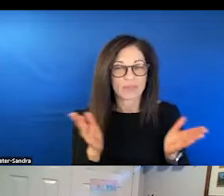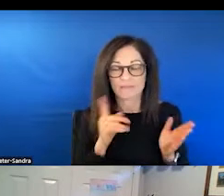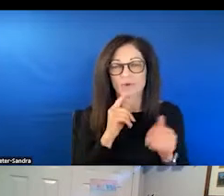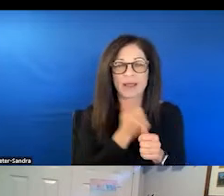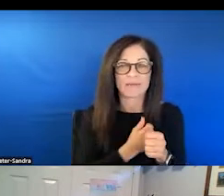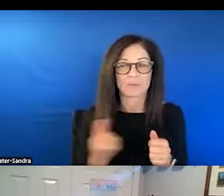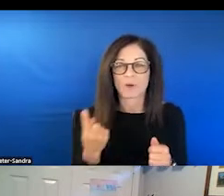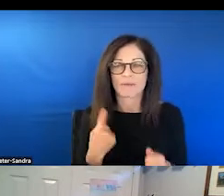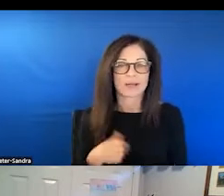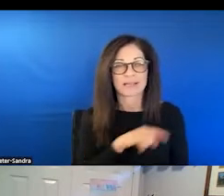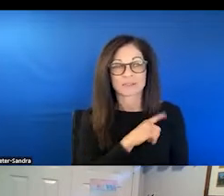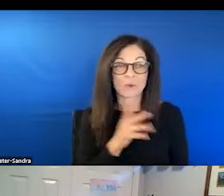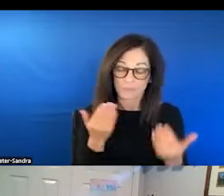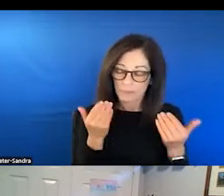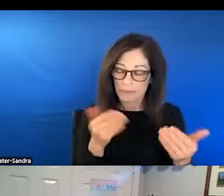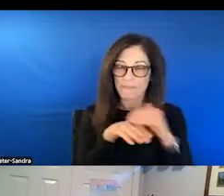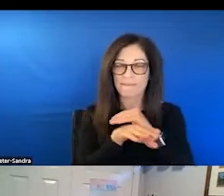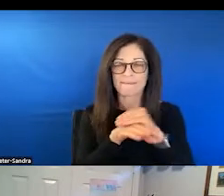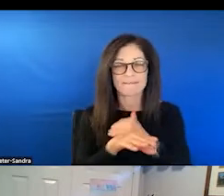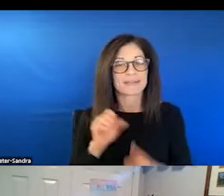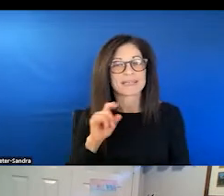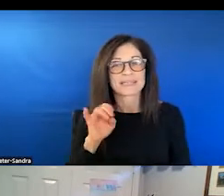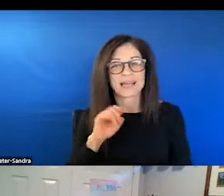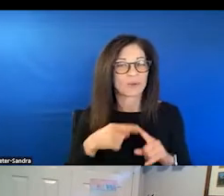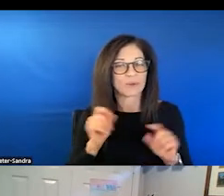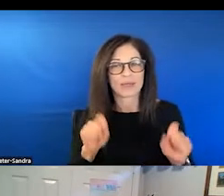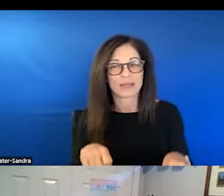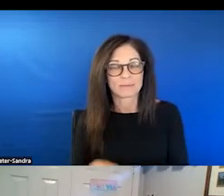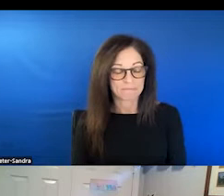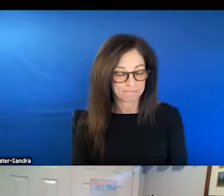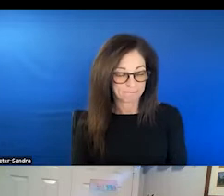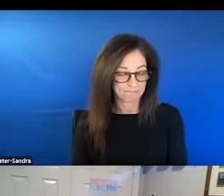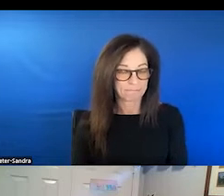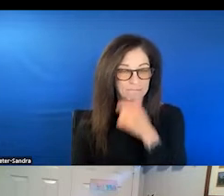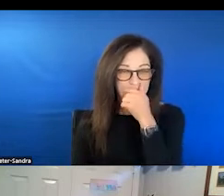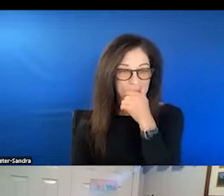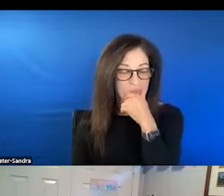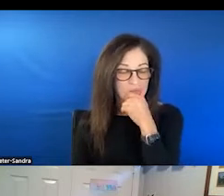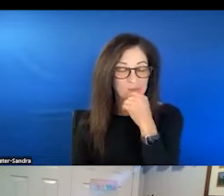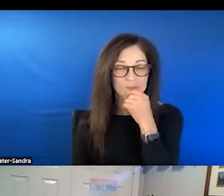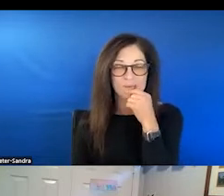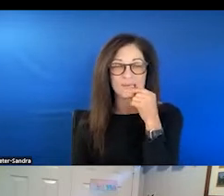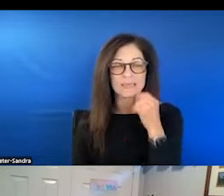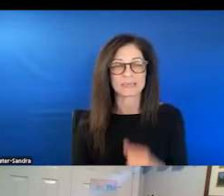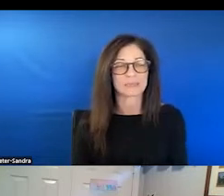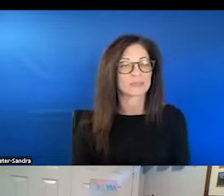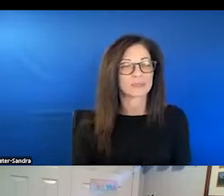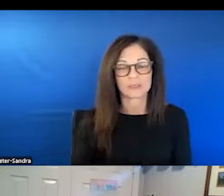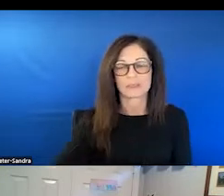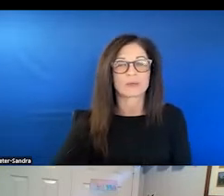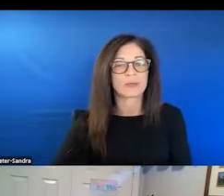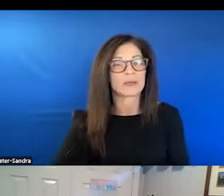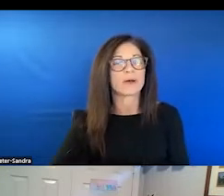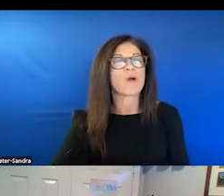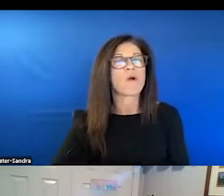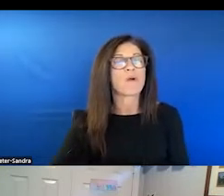every one of us. So access that site when you have an opportunity. And let's go to the next slide. I